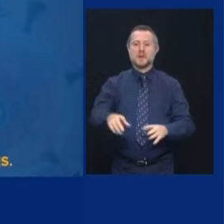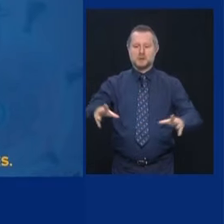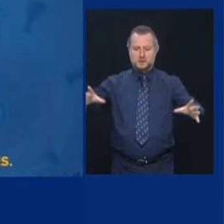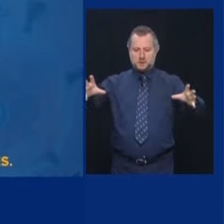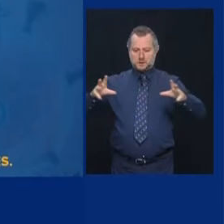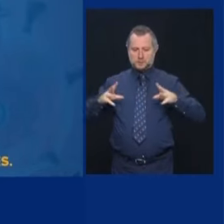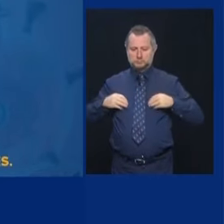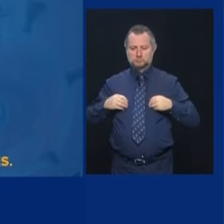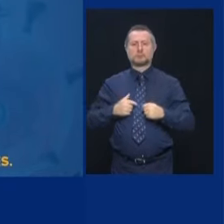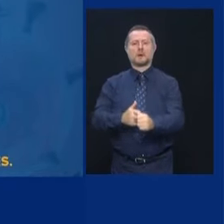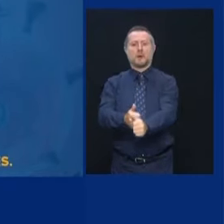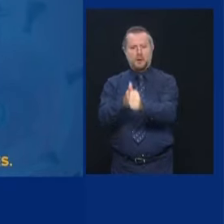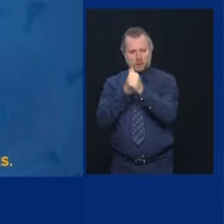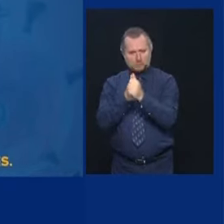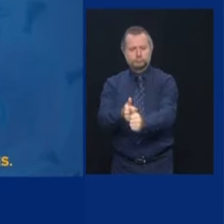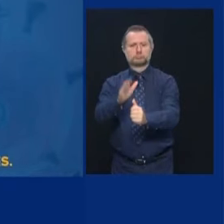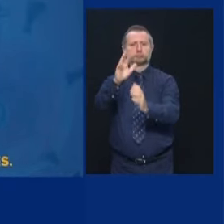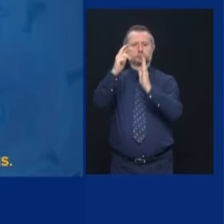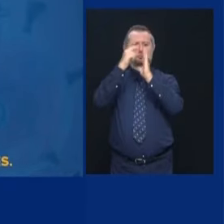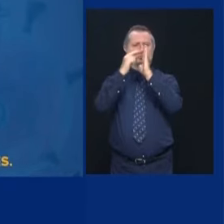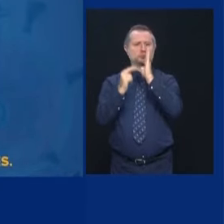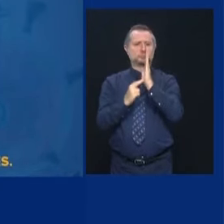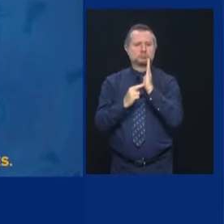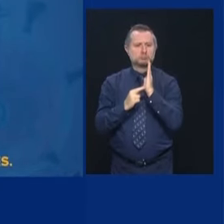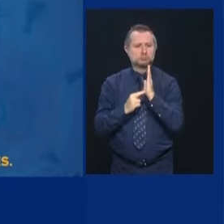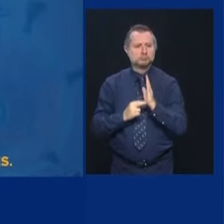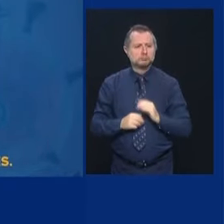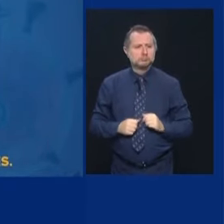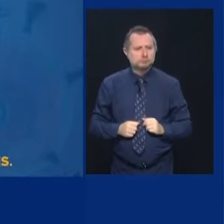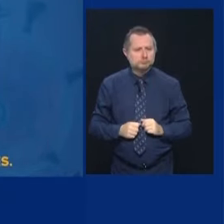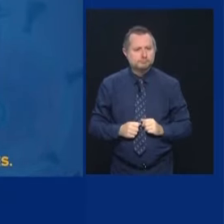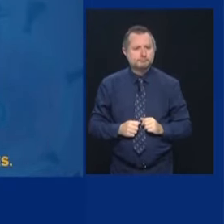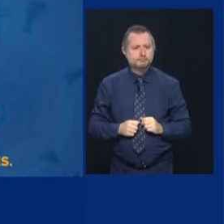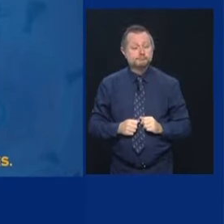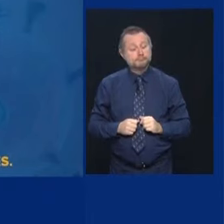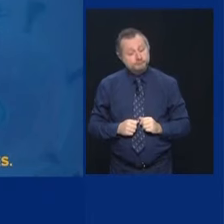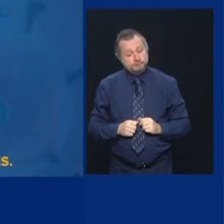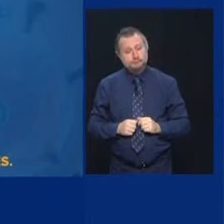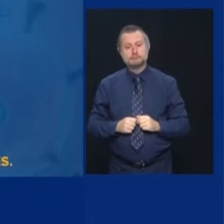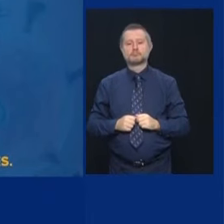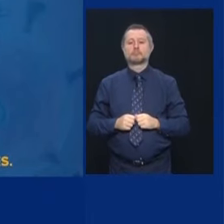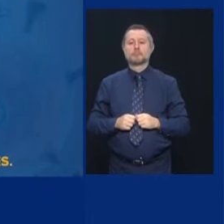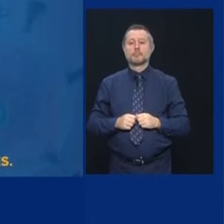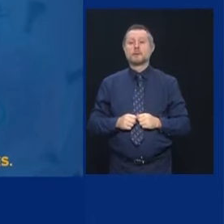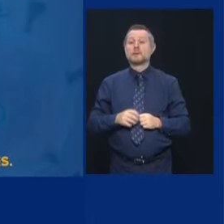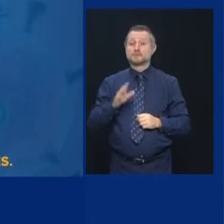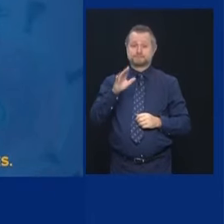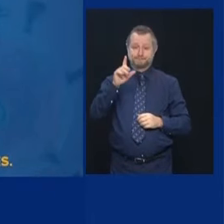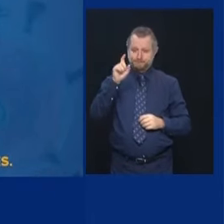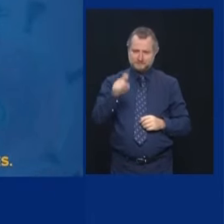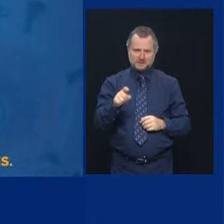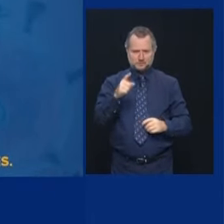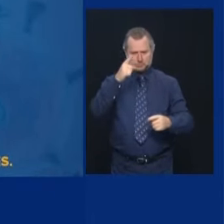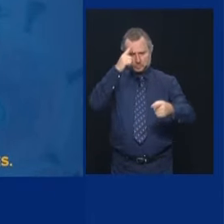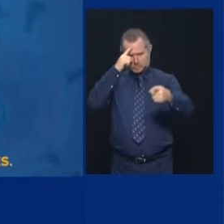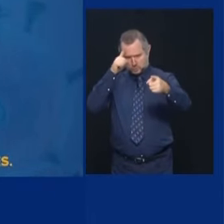to follow the rules. And they have to agree that they are going to be a full partner in the